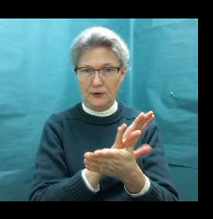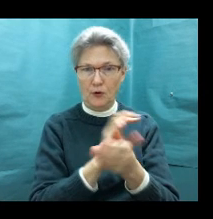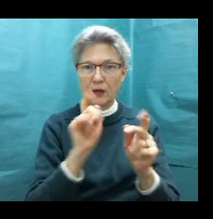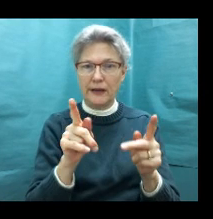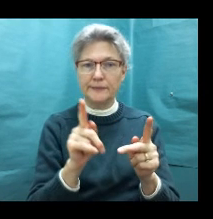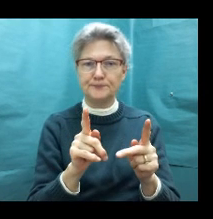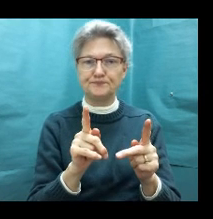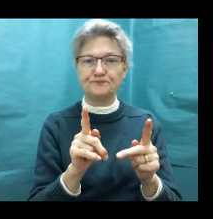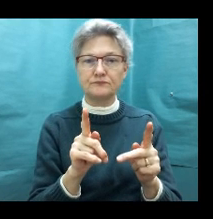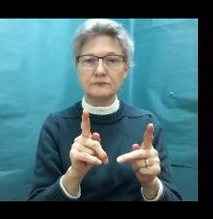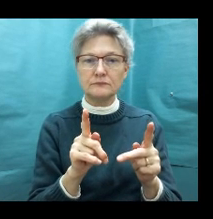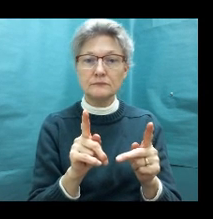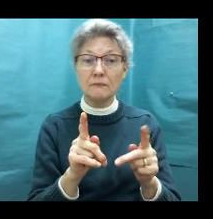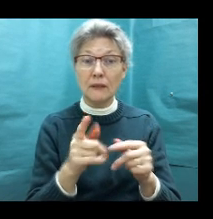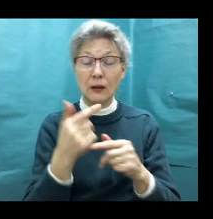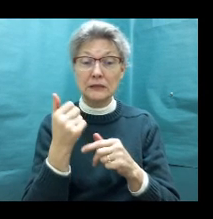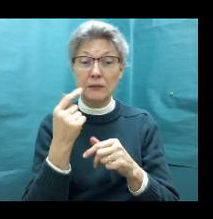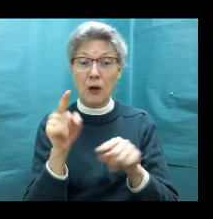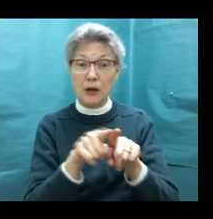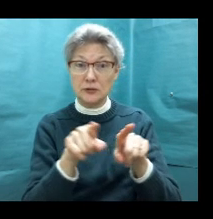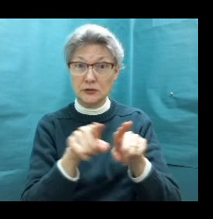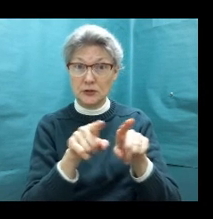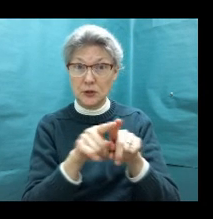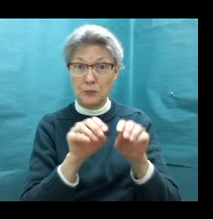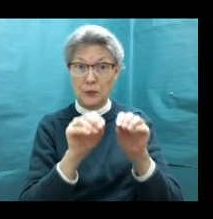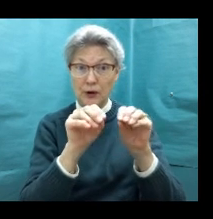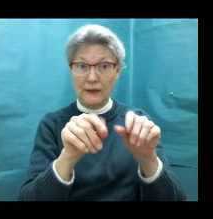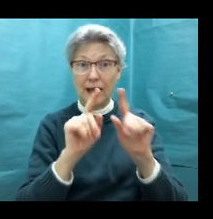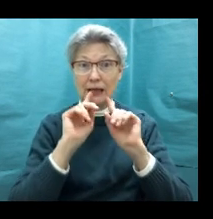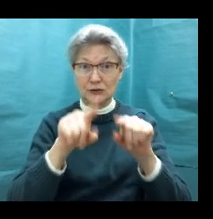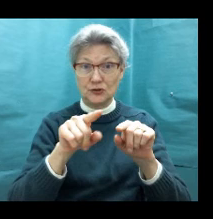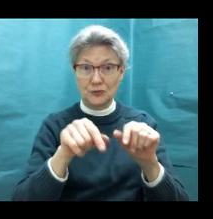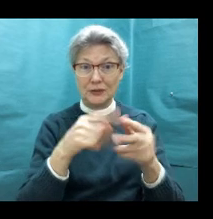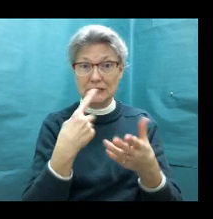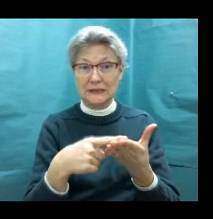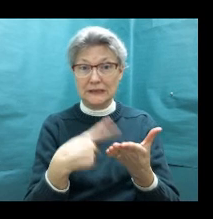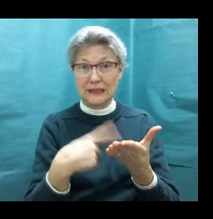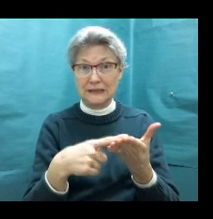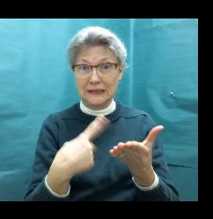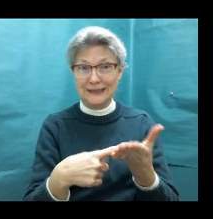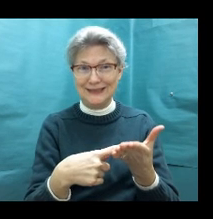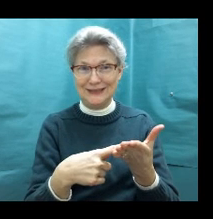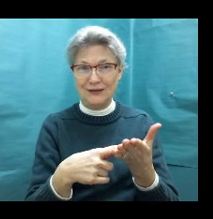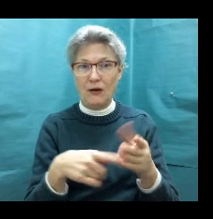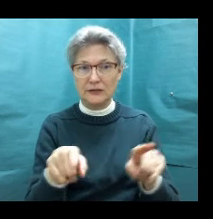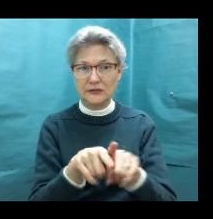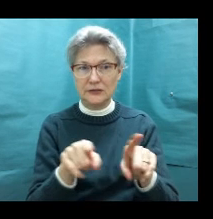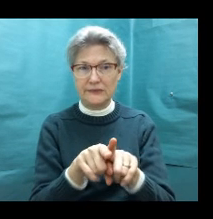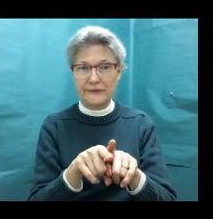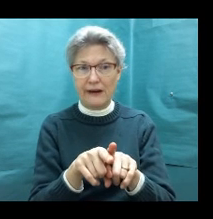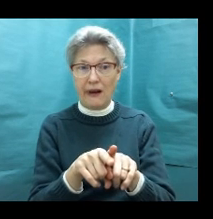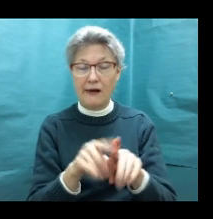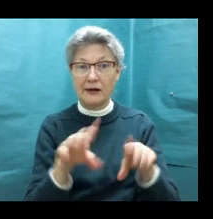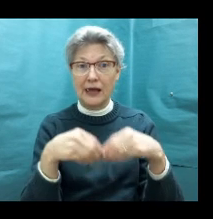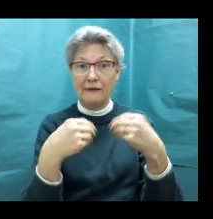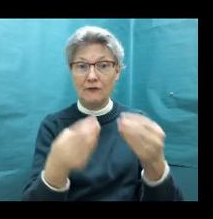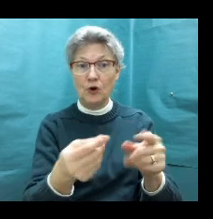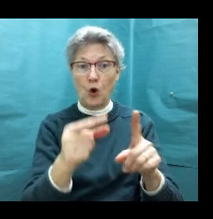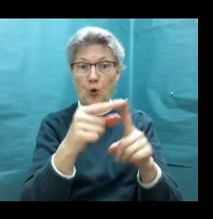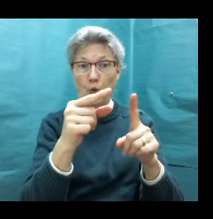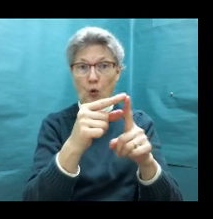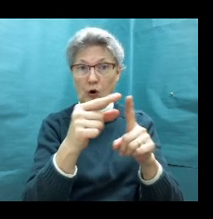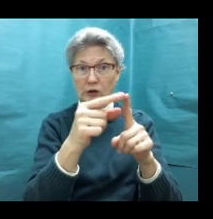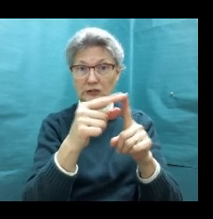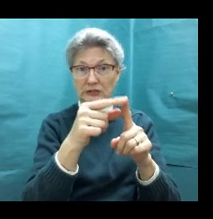piece of paper because I'm also going to be putting the answers up so we can talk about these a little bit as well. So I gave you a word bank right there,